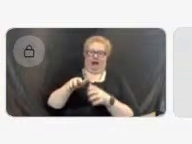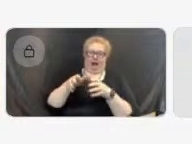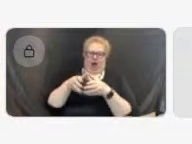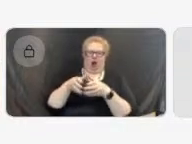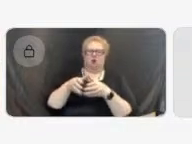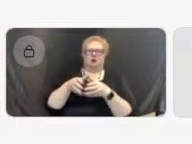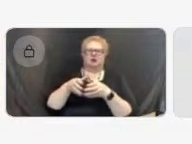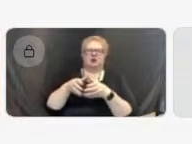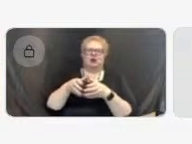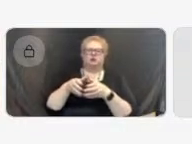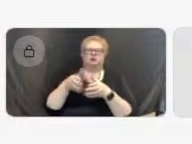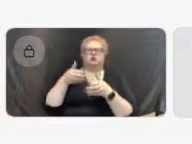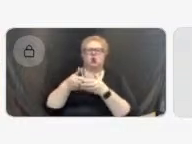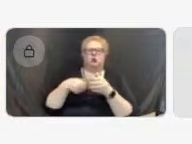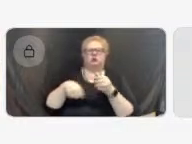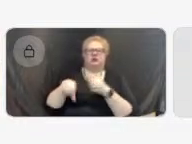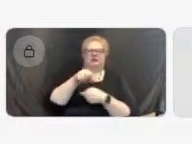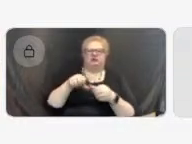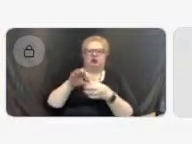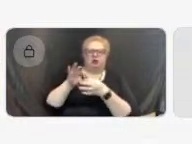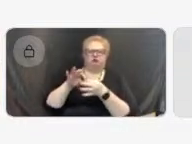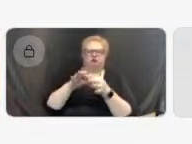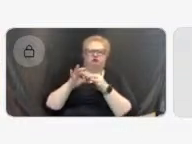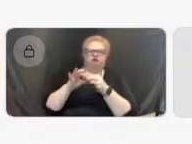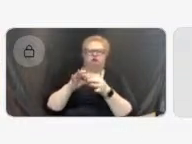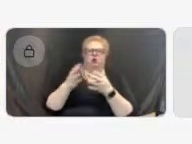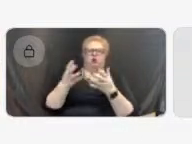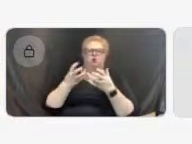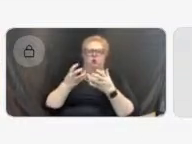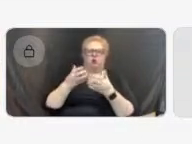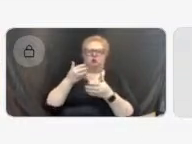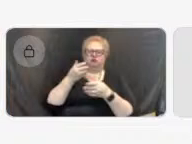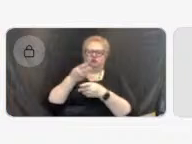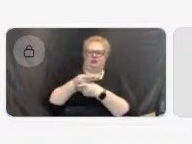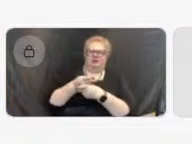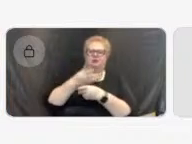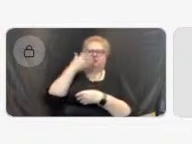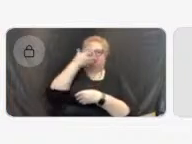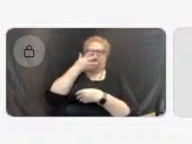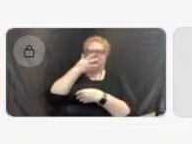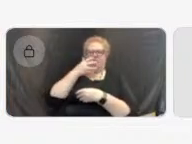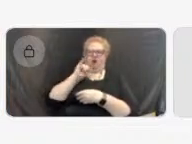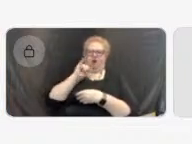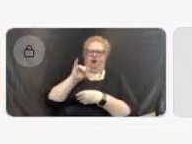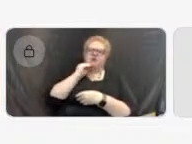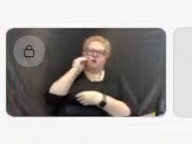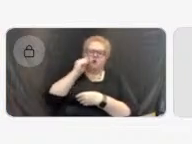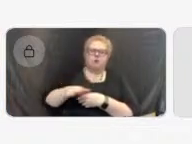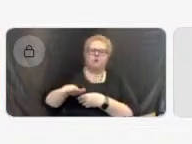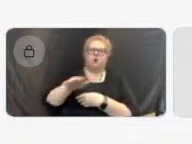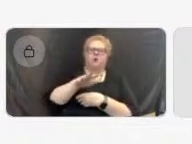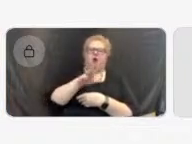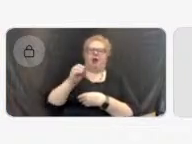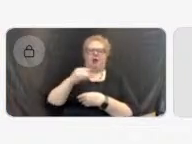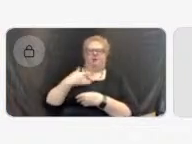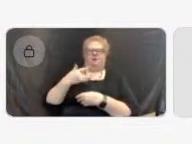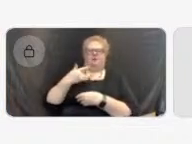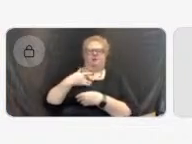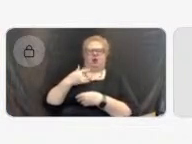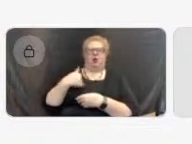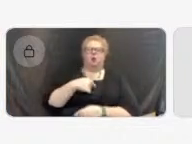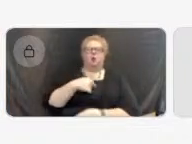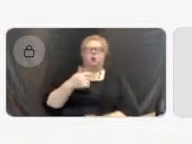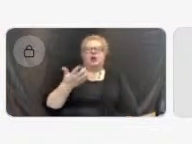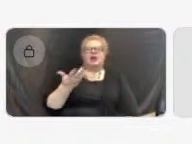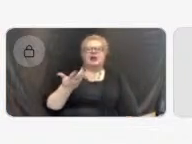intentional about maintaining the neighborhood, the feel of the neighborhood. And we do believe that the